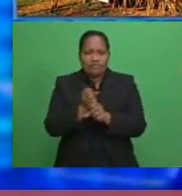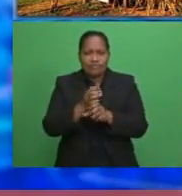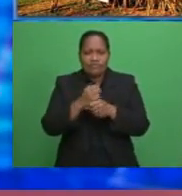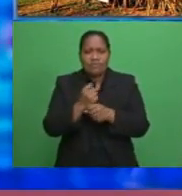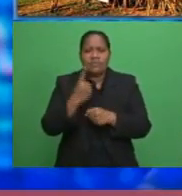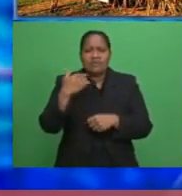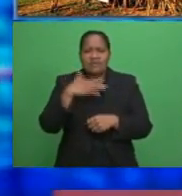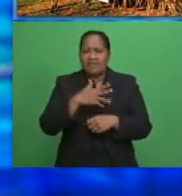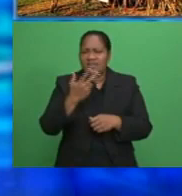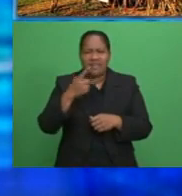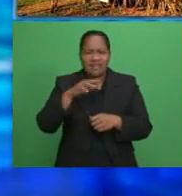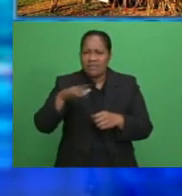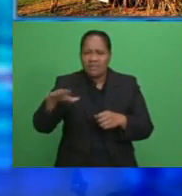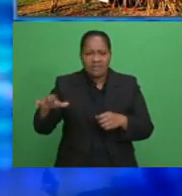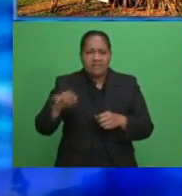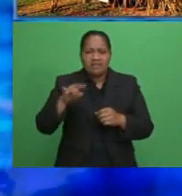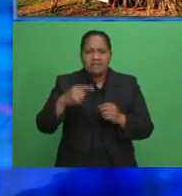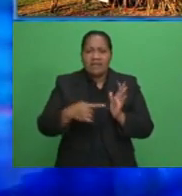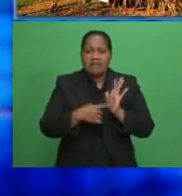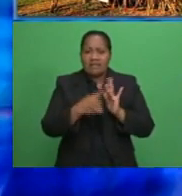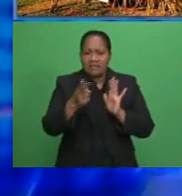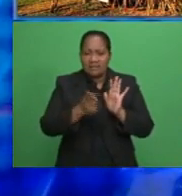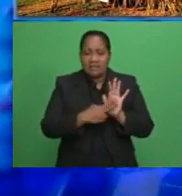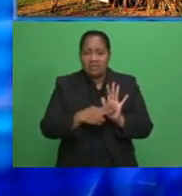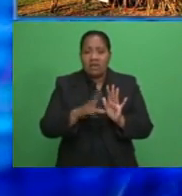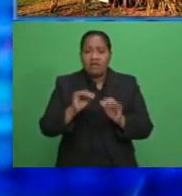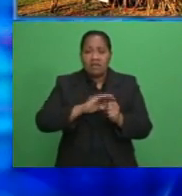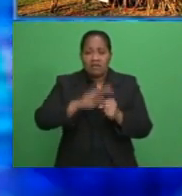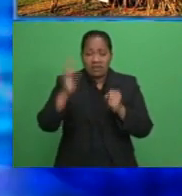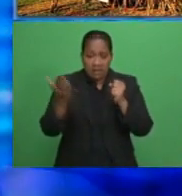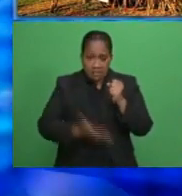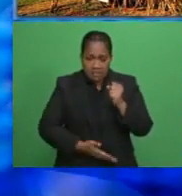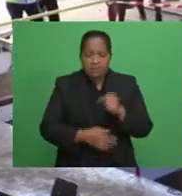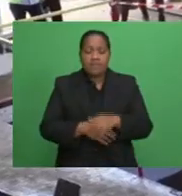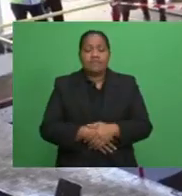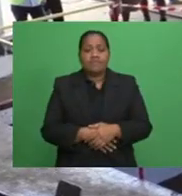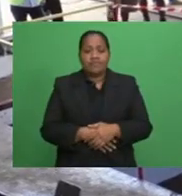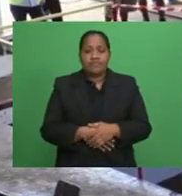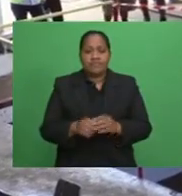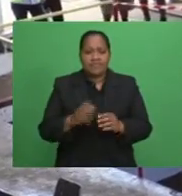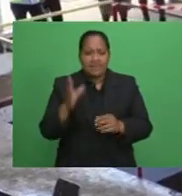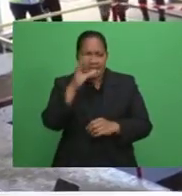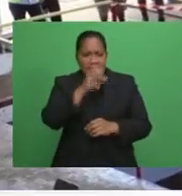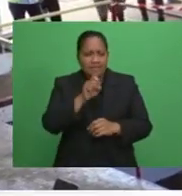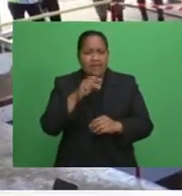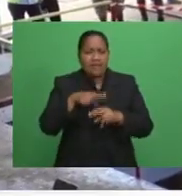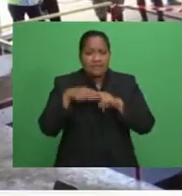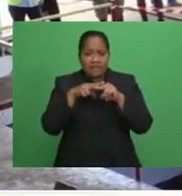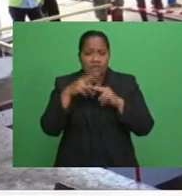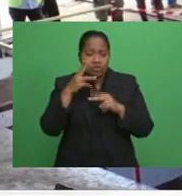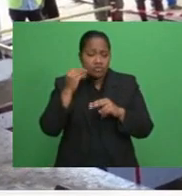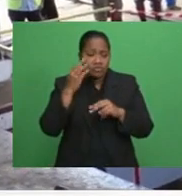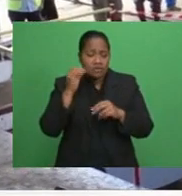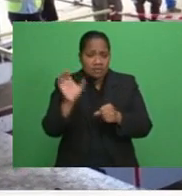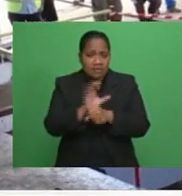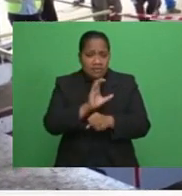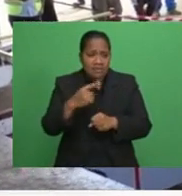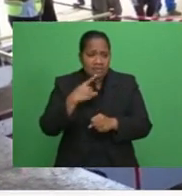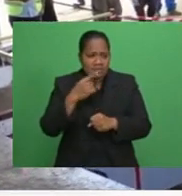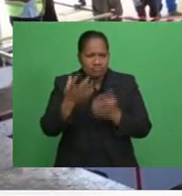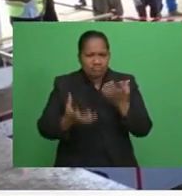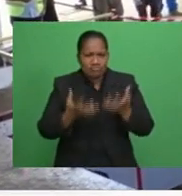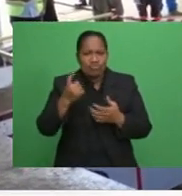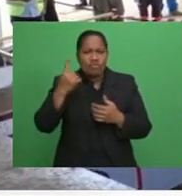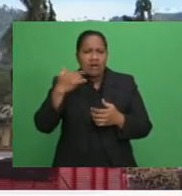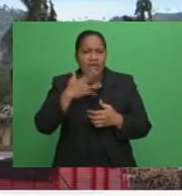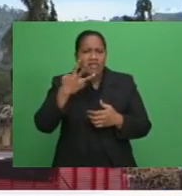182,545 tons of cane, just under 10% of the season estimate. The Fiji Sugar Corporation says this compares to tonnage of